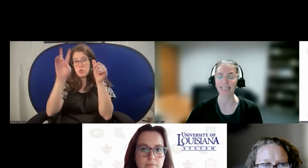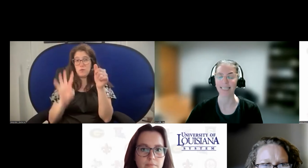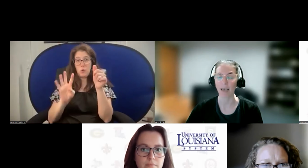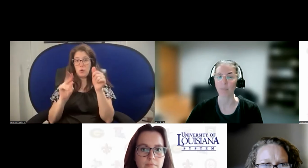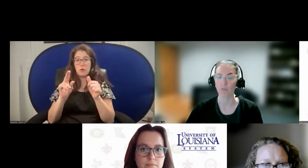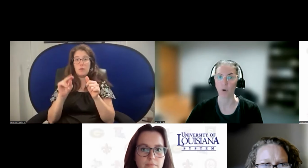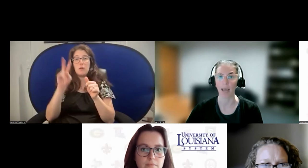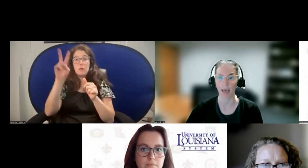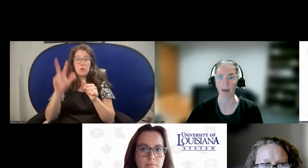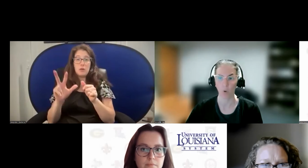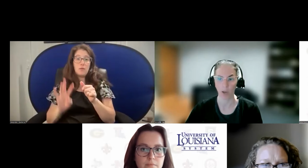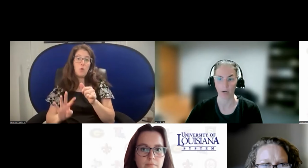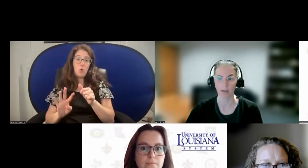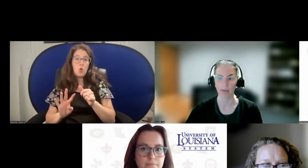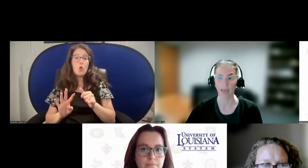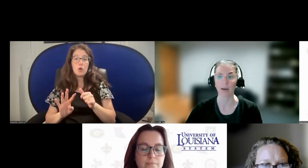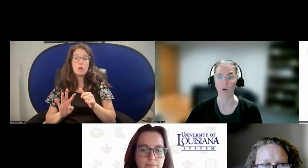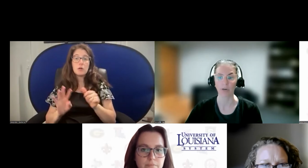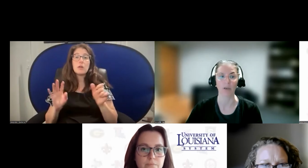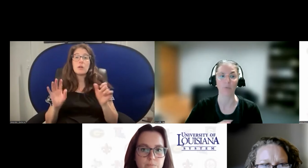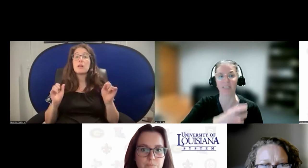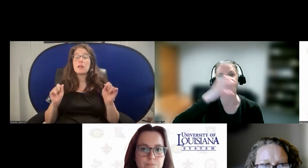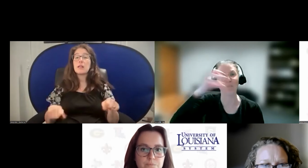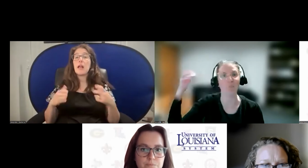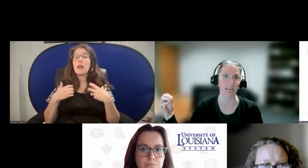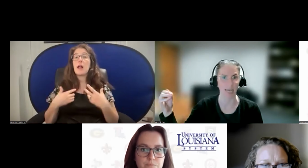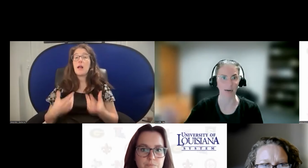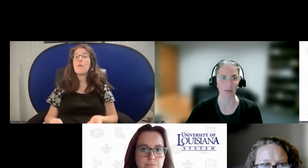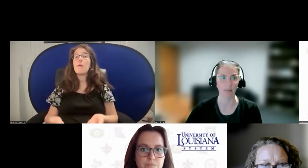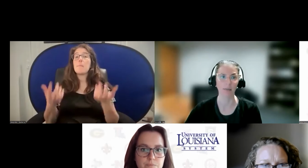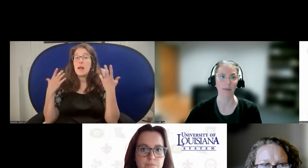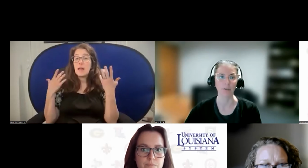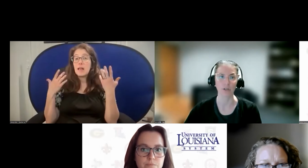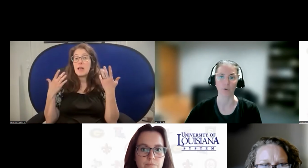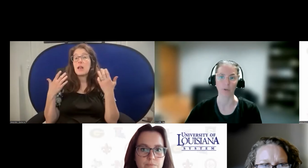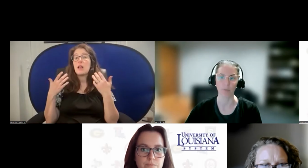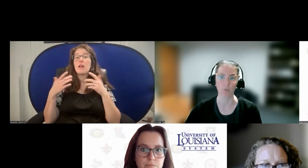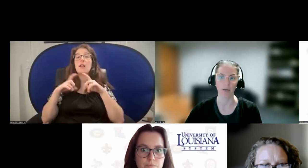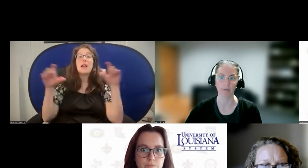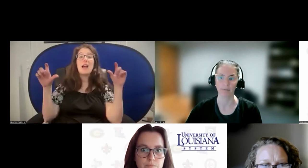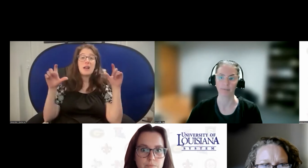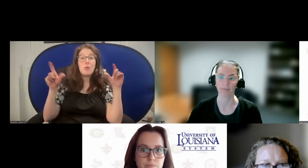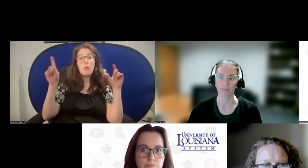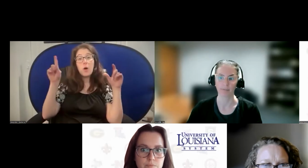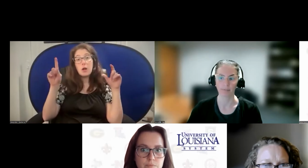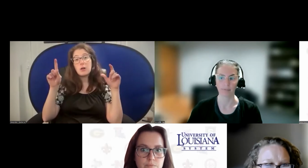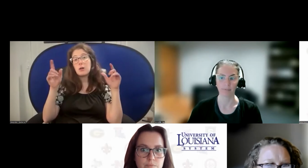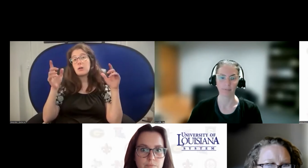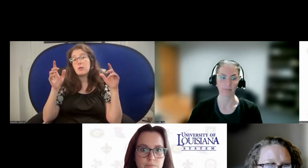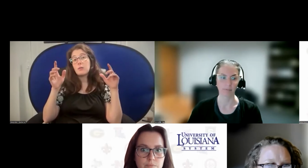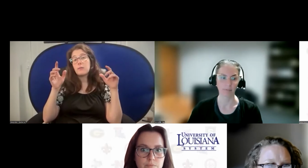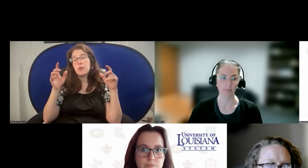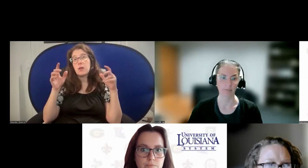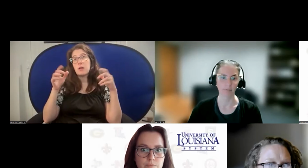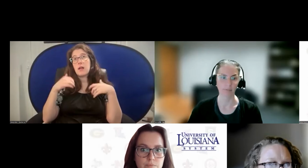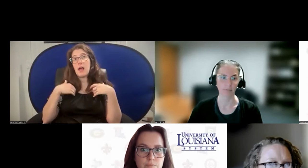want, except for heading 1. Heading 1 is always the big title, and there should only be one.